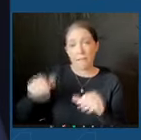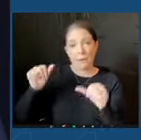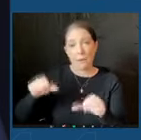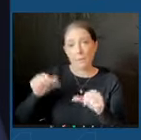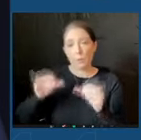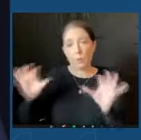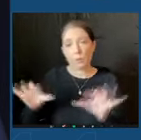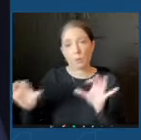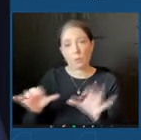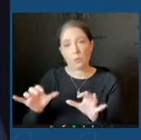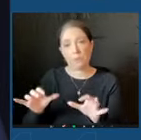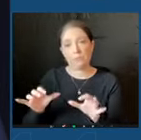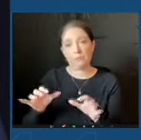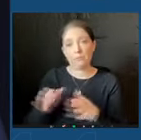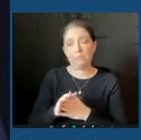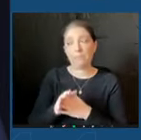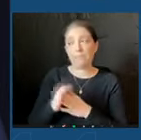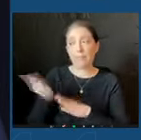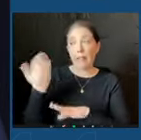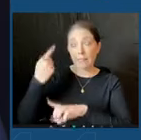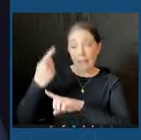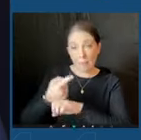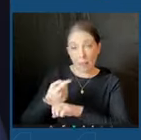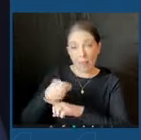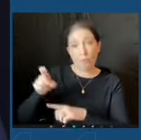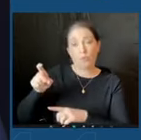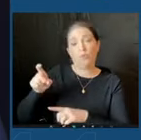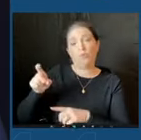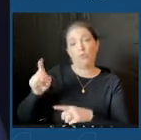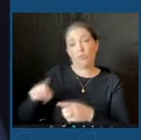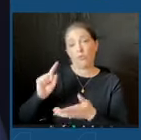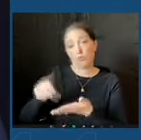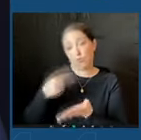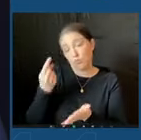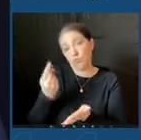Just last month, he should have graduated from college.